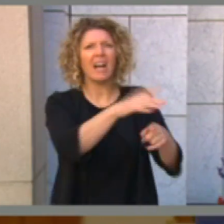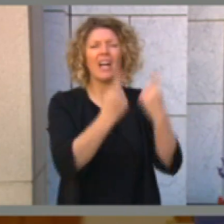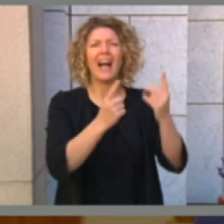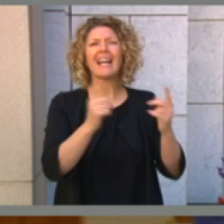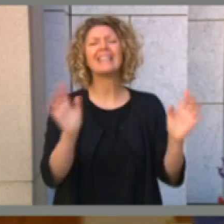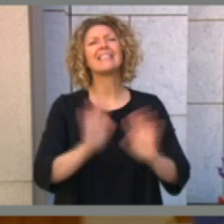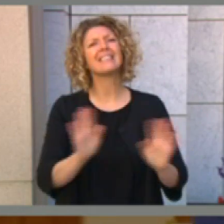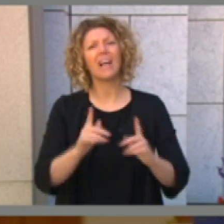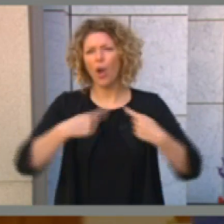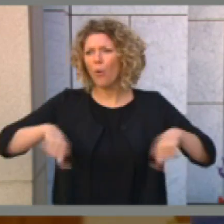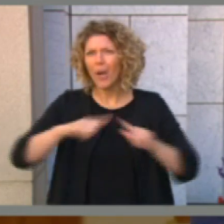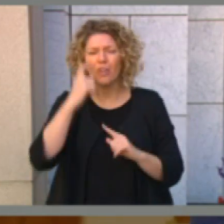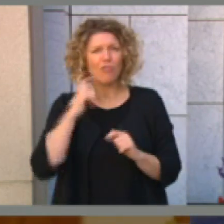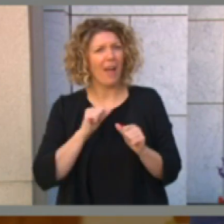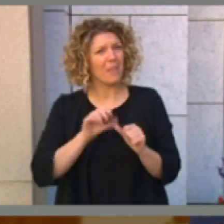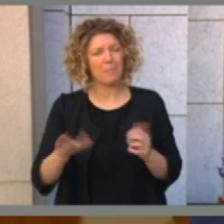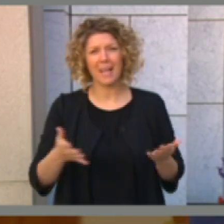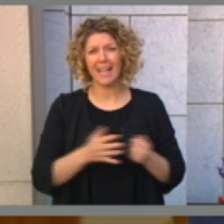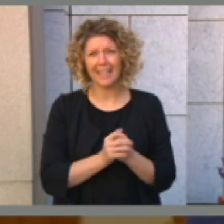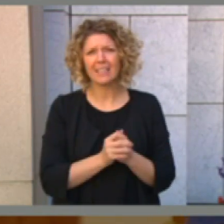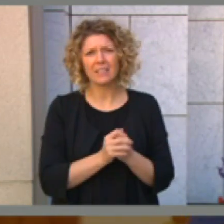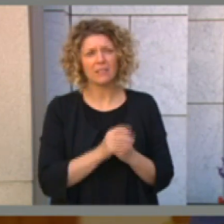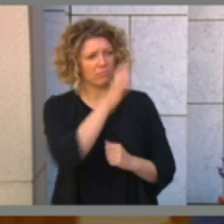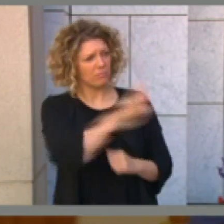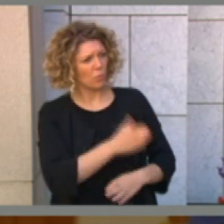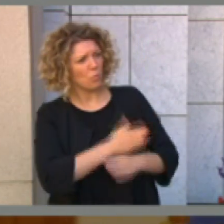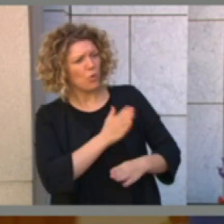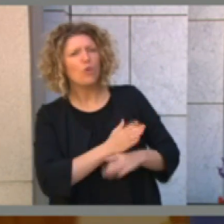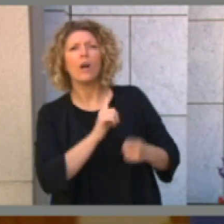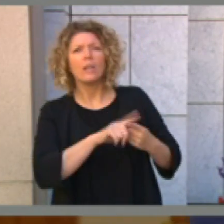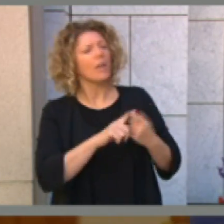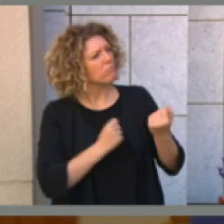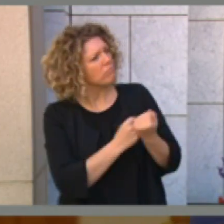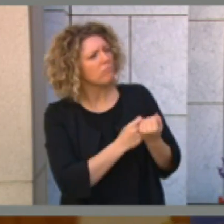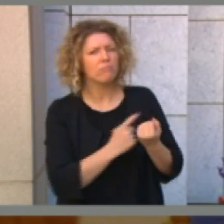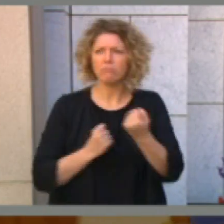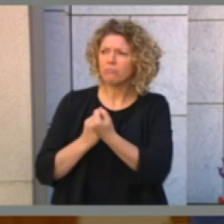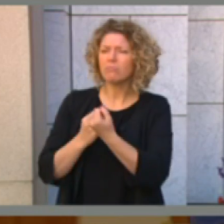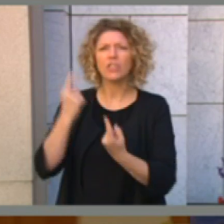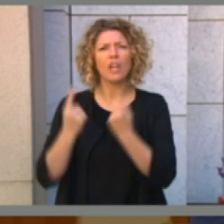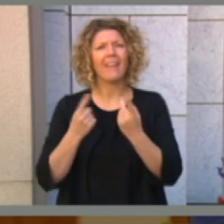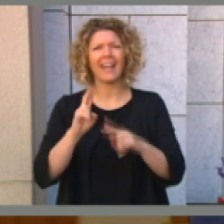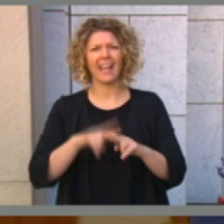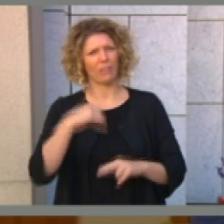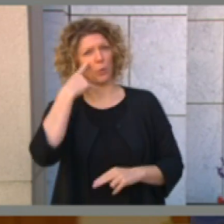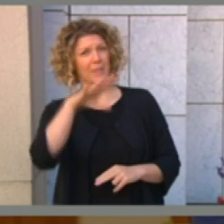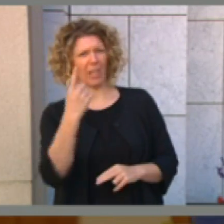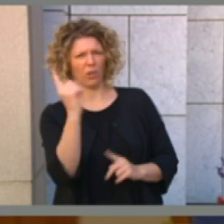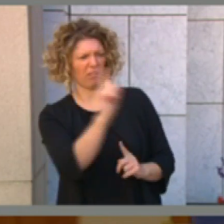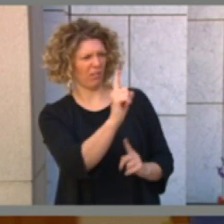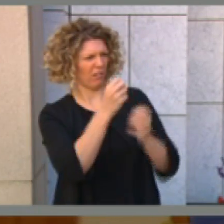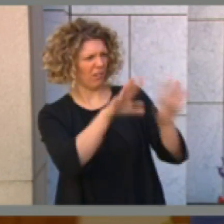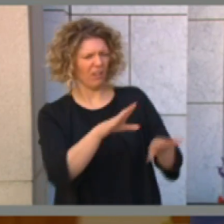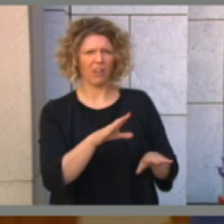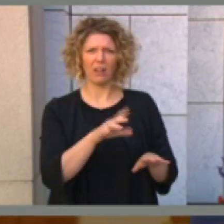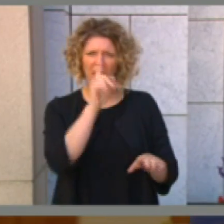let's just support each other in the work that they are doing. And I encourage you, please, if you see someone who's doing that, just call it